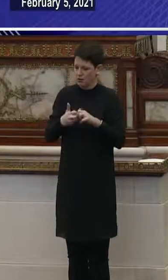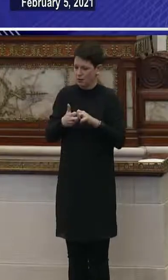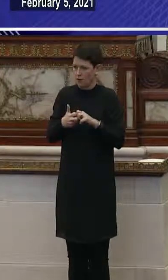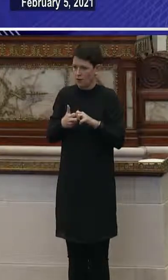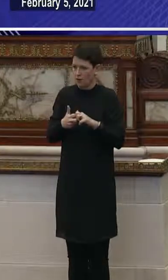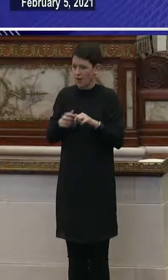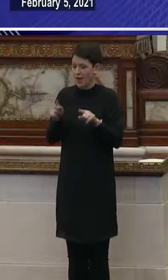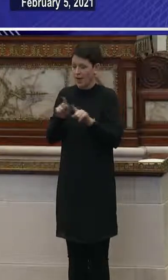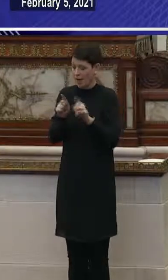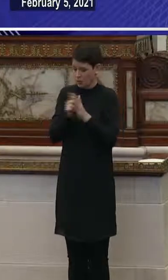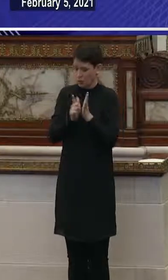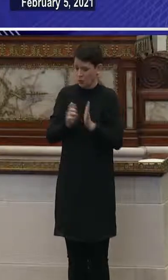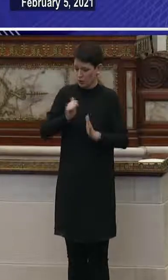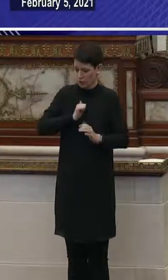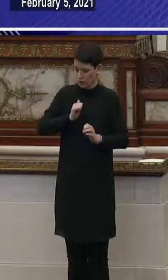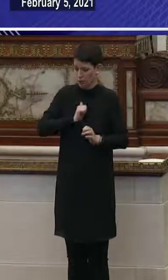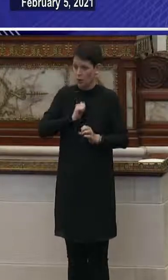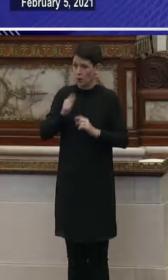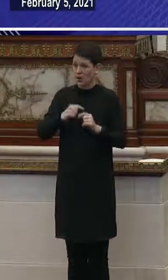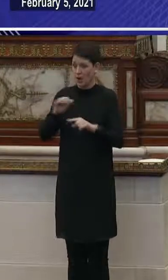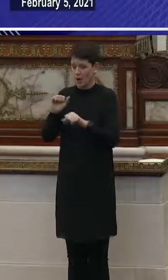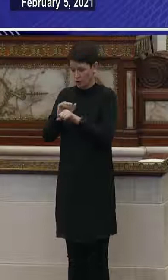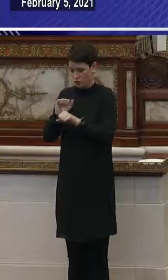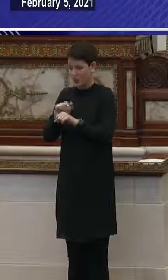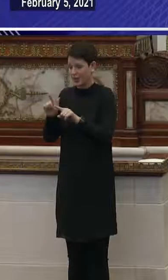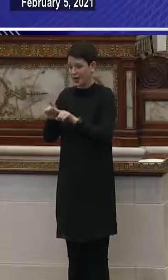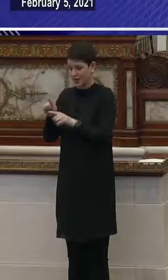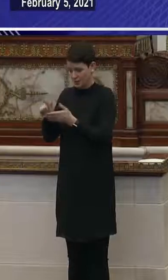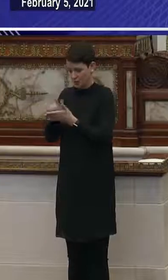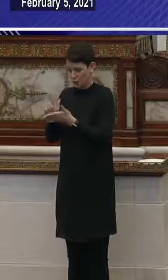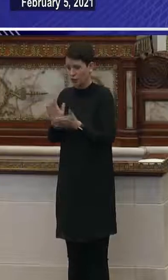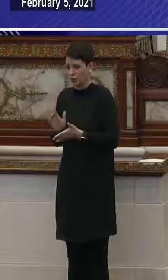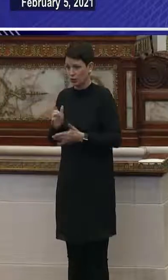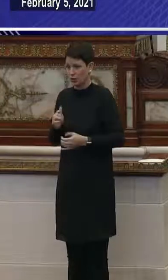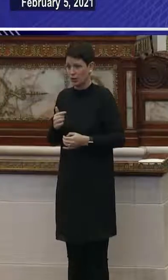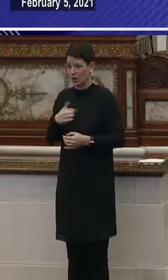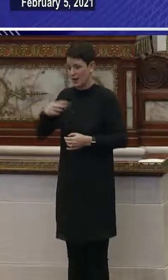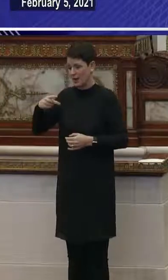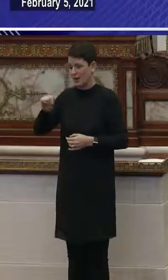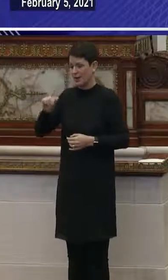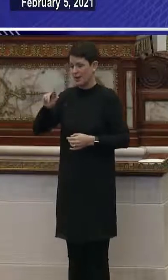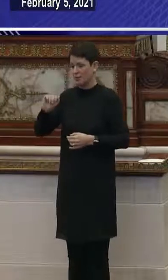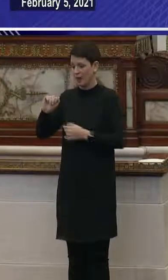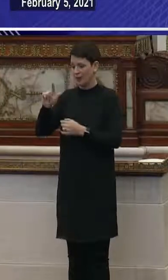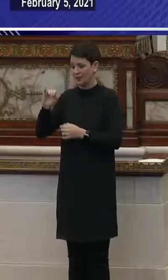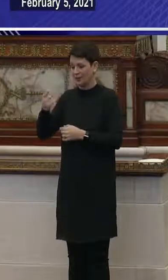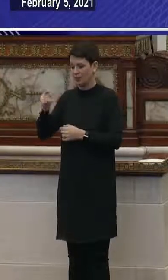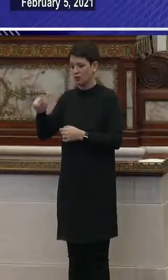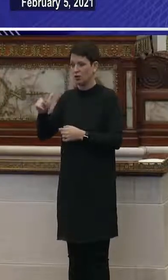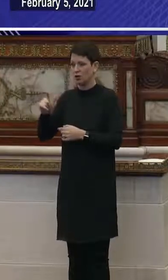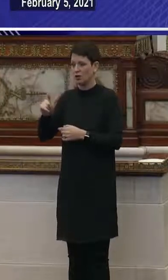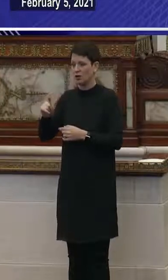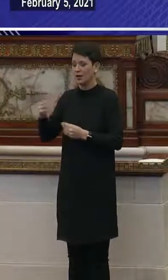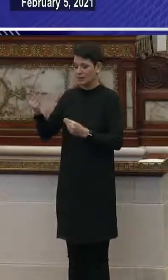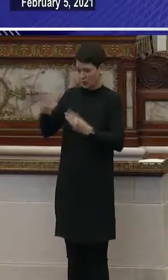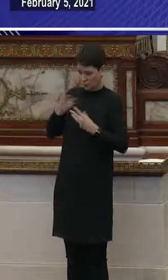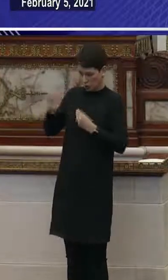an attorney, when I was a practicing attorney, I had paralegals and attorneys working for me, and they briefed